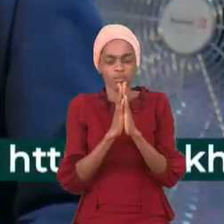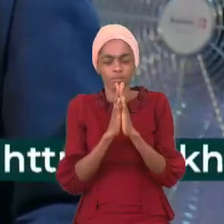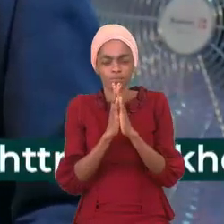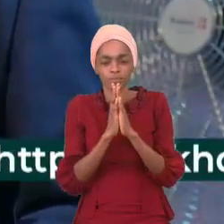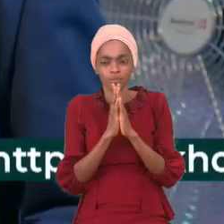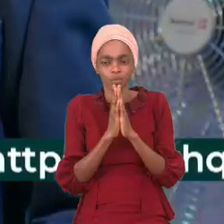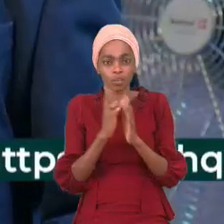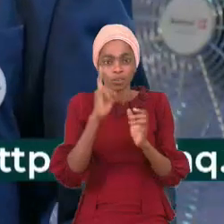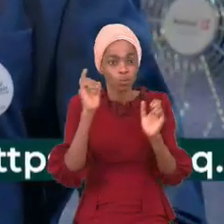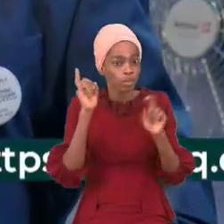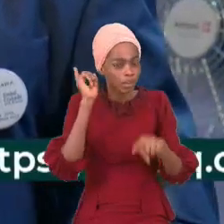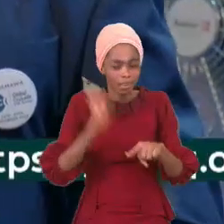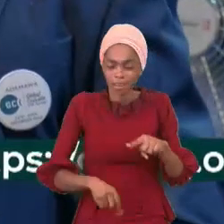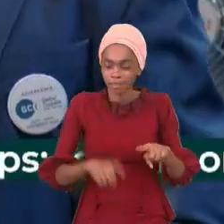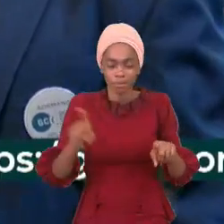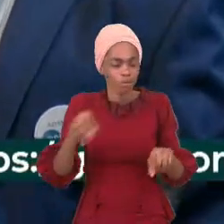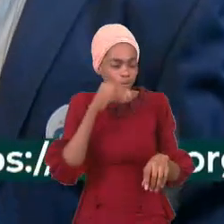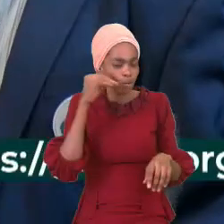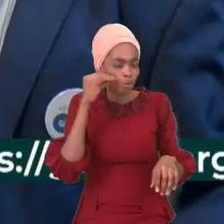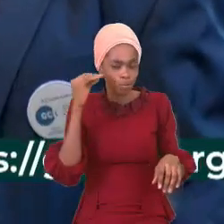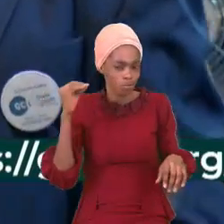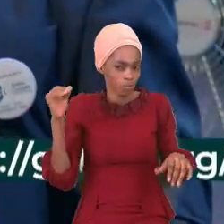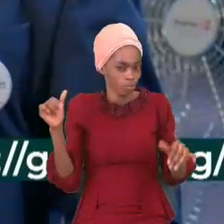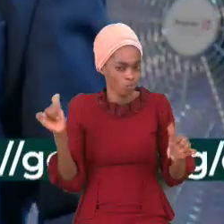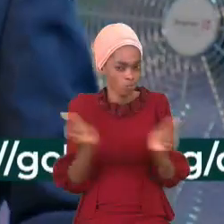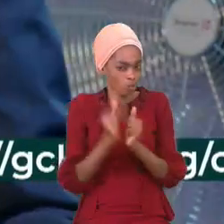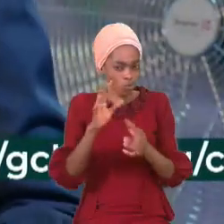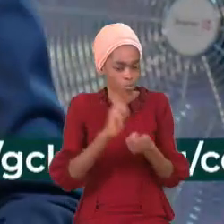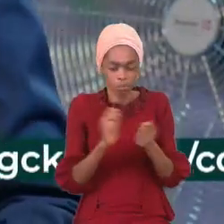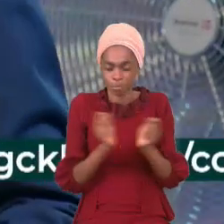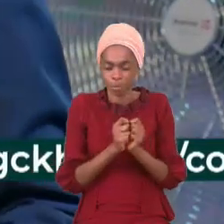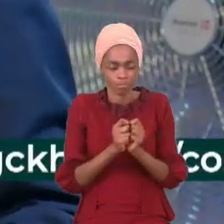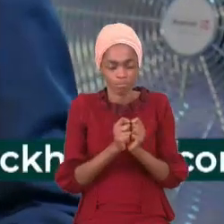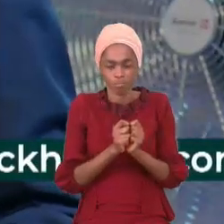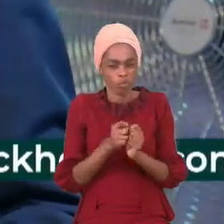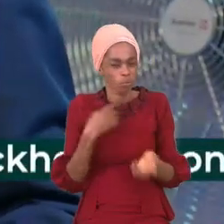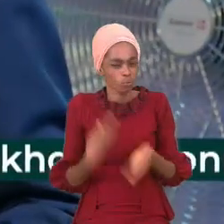You cannot go back with that problem.